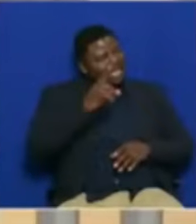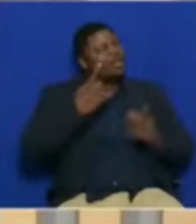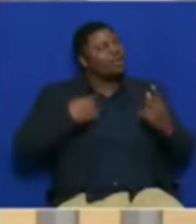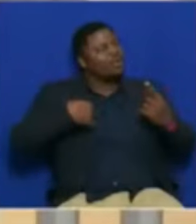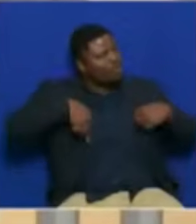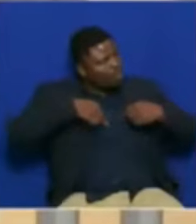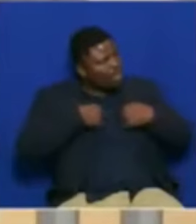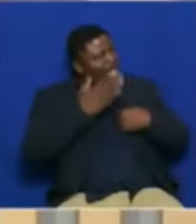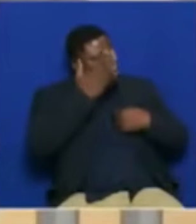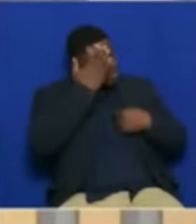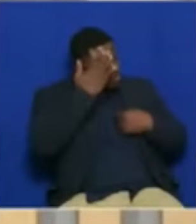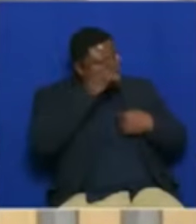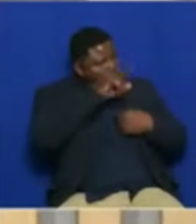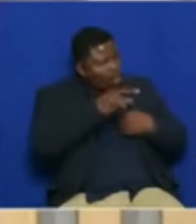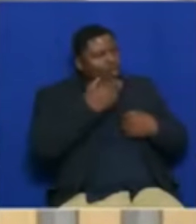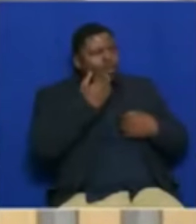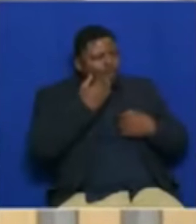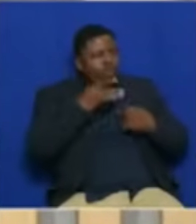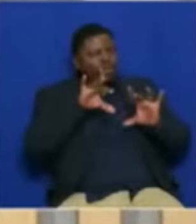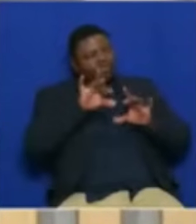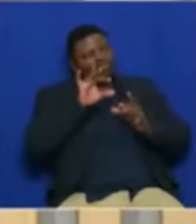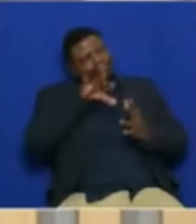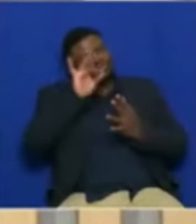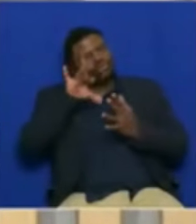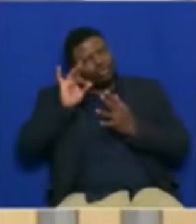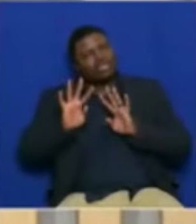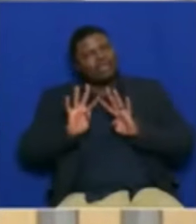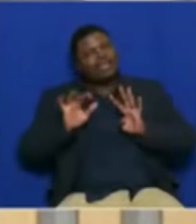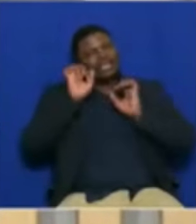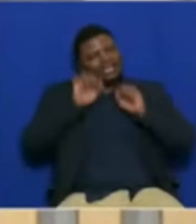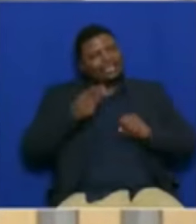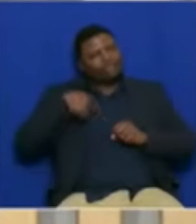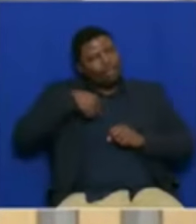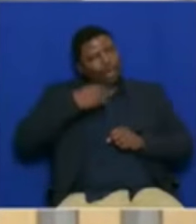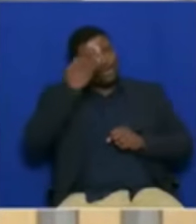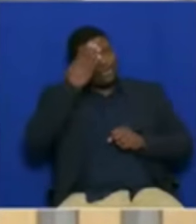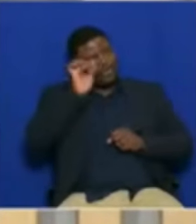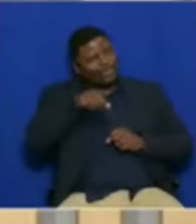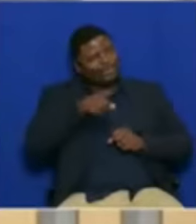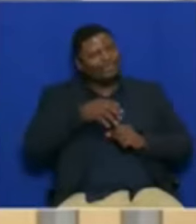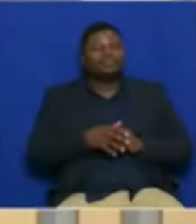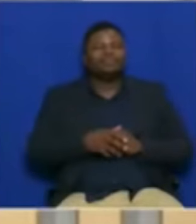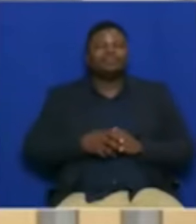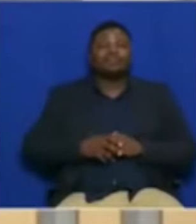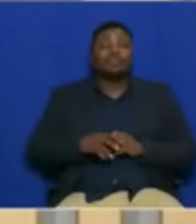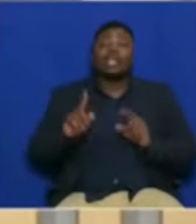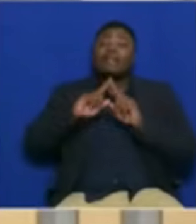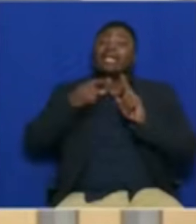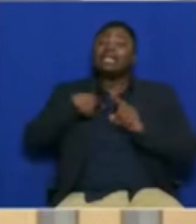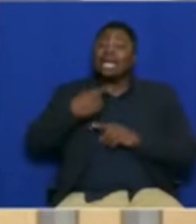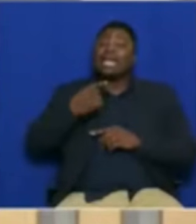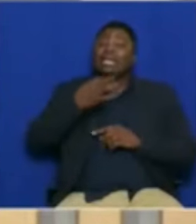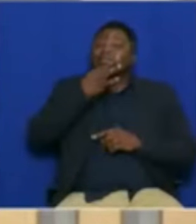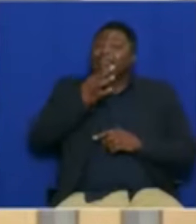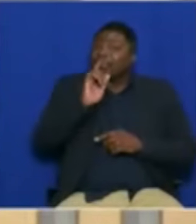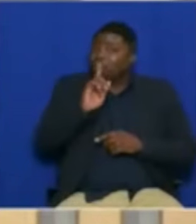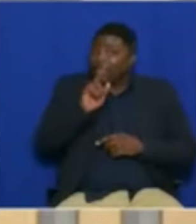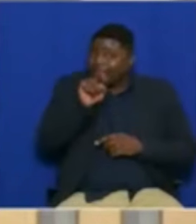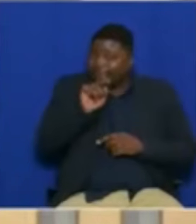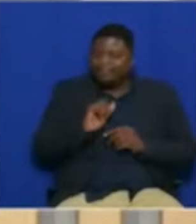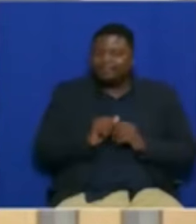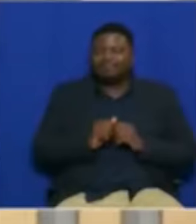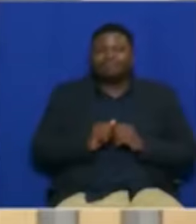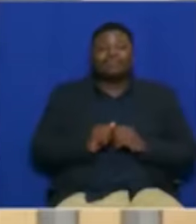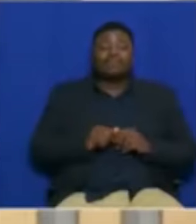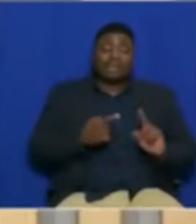is, so yes. what we are saying there is that he chose that particular panel and sent